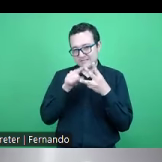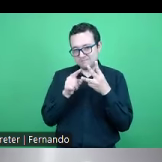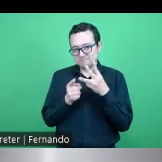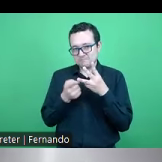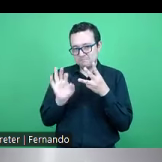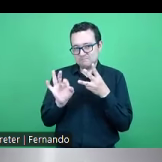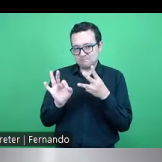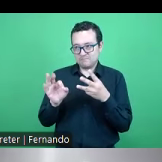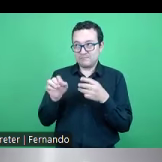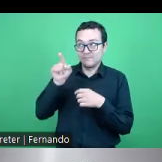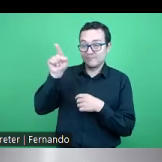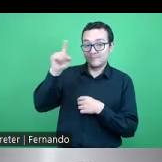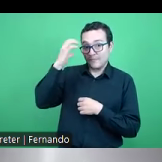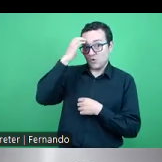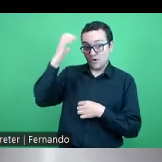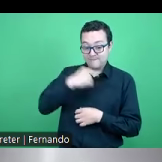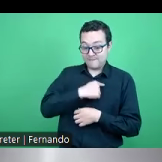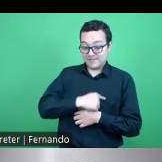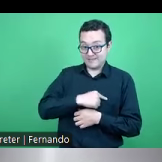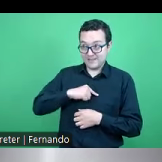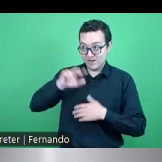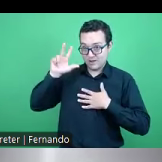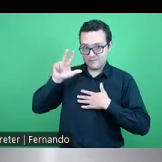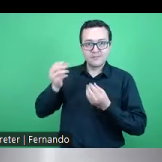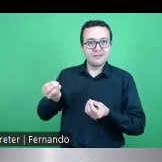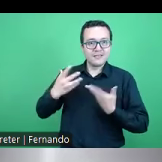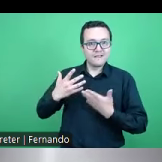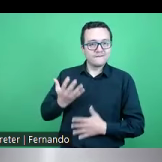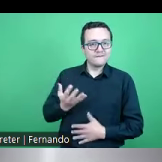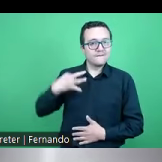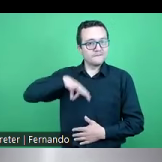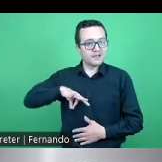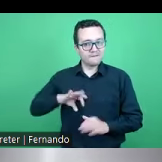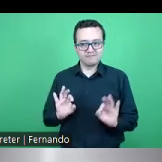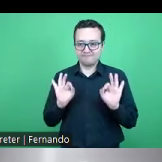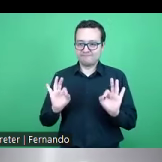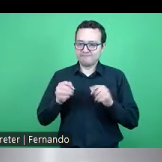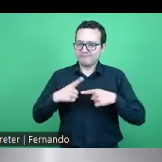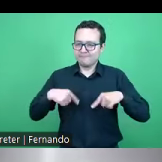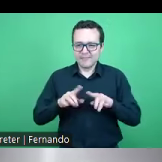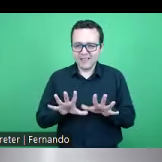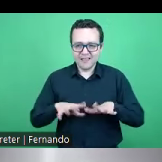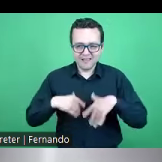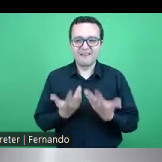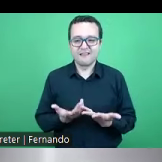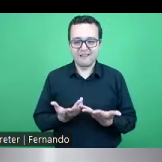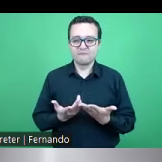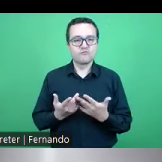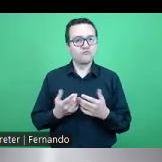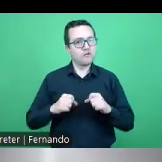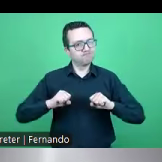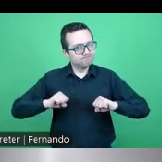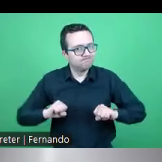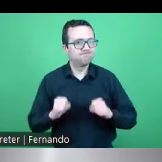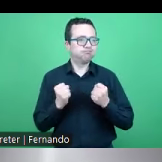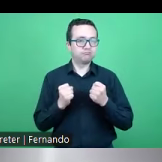organisasi penyandang strengthened disabilitas the advocacy di made by negara-negara the masing-masing untuk organizations of people with mengimplementasikan disability hak-hak in their penyandang own countries disabilitas when it